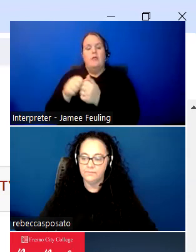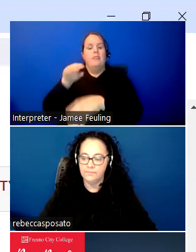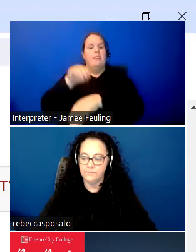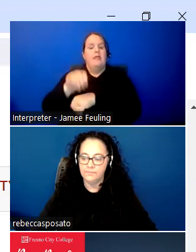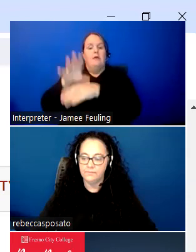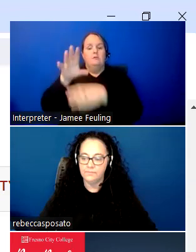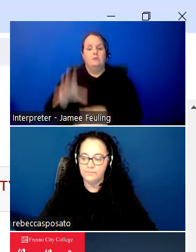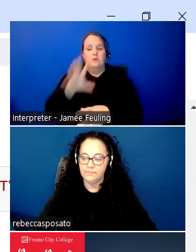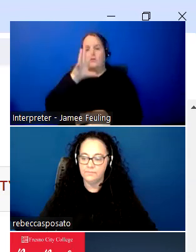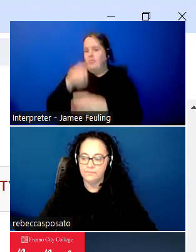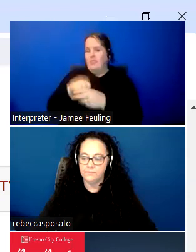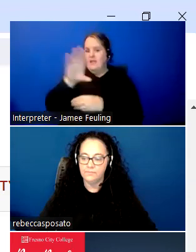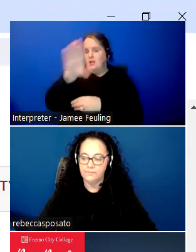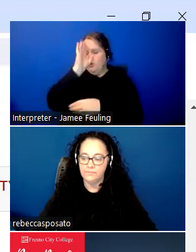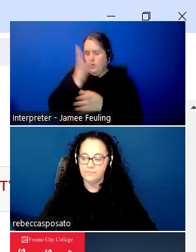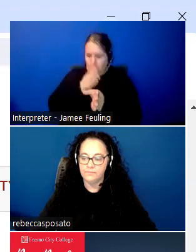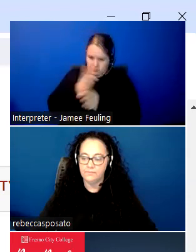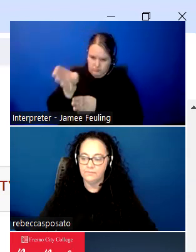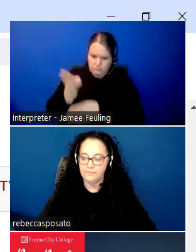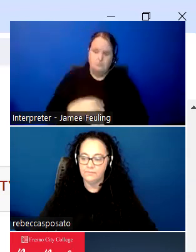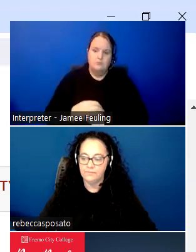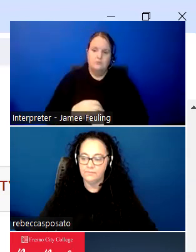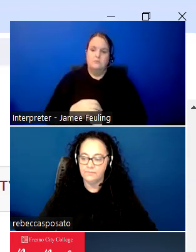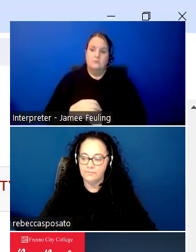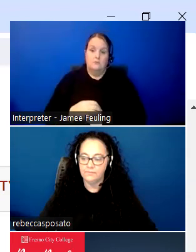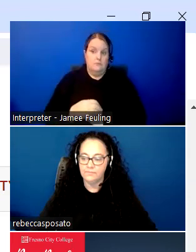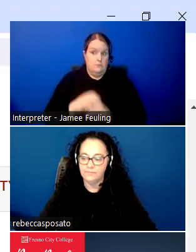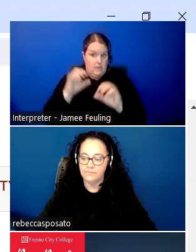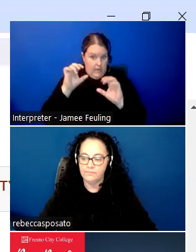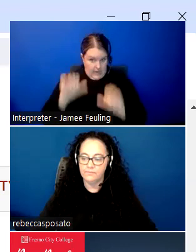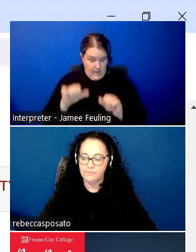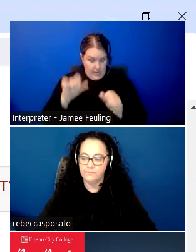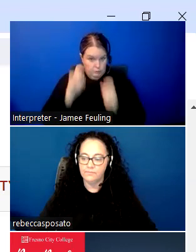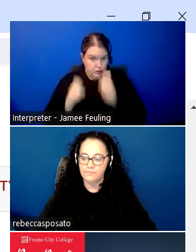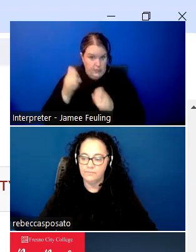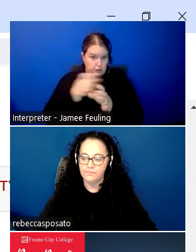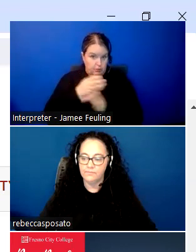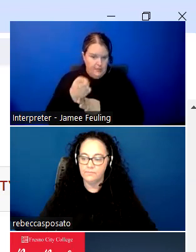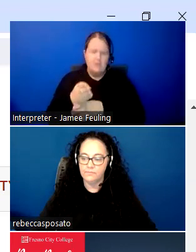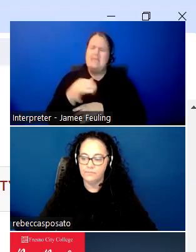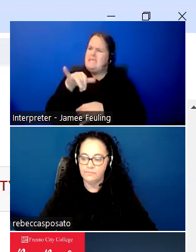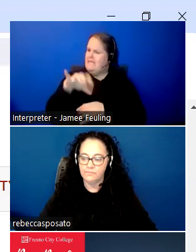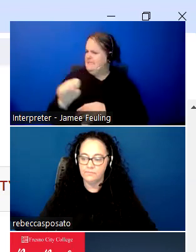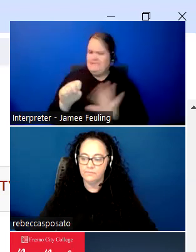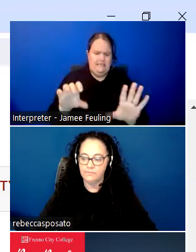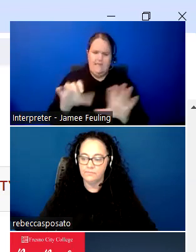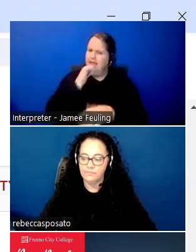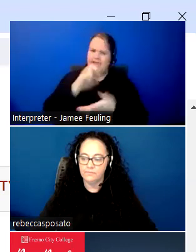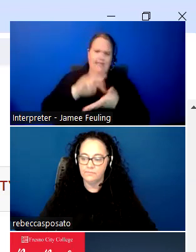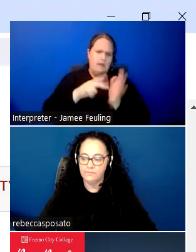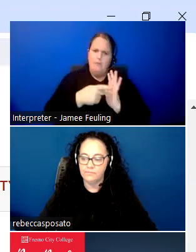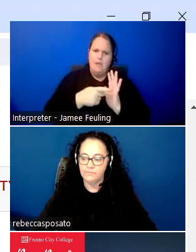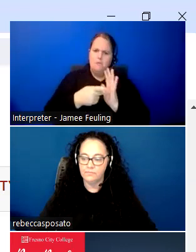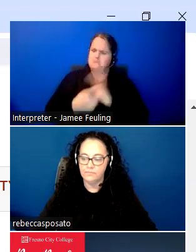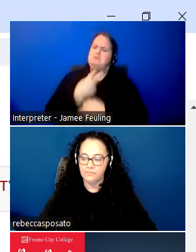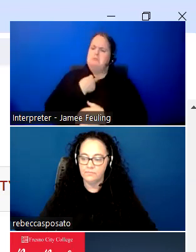that's in your pathway. Now, that does not mean that you can't change your major. Please don't think that, okay, I've selected my major, I have to stay